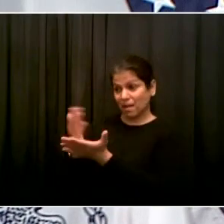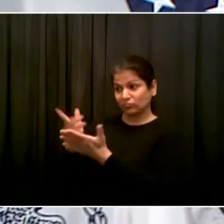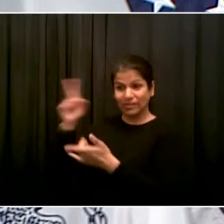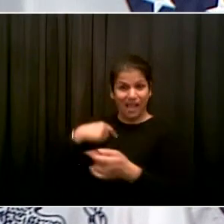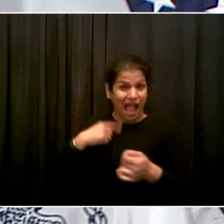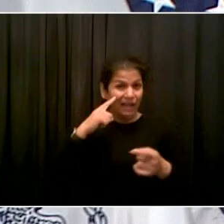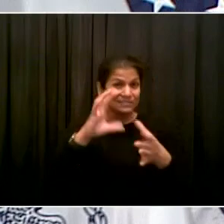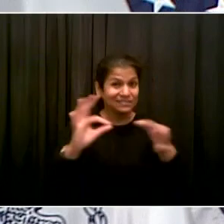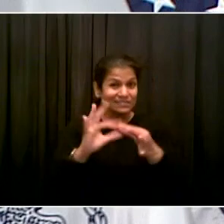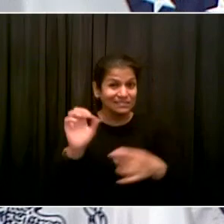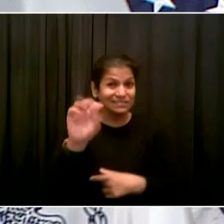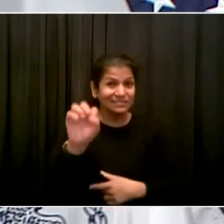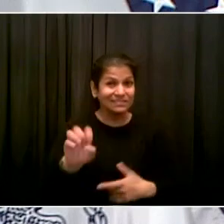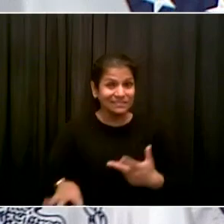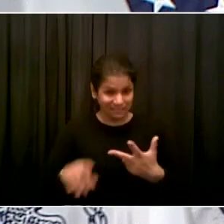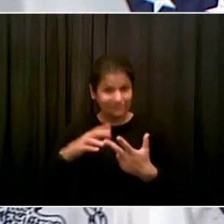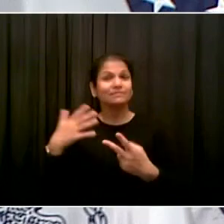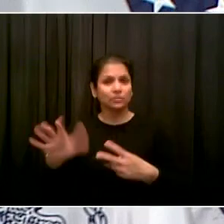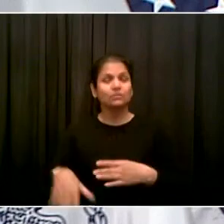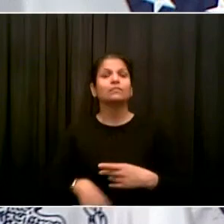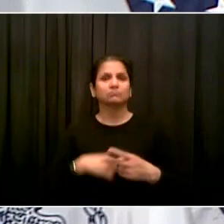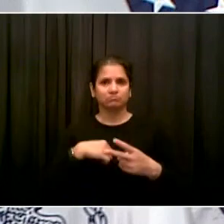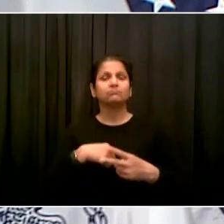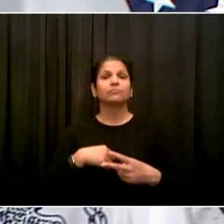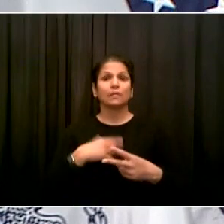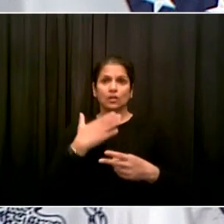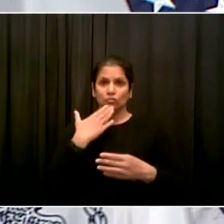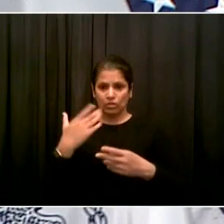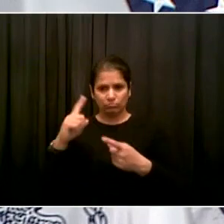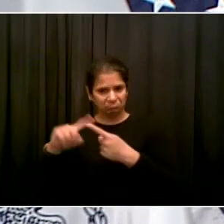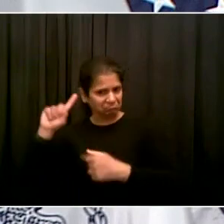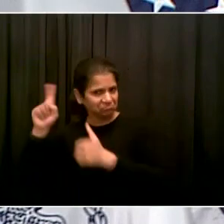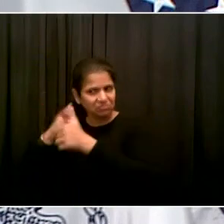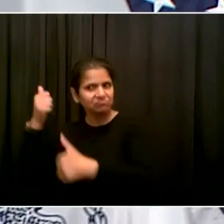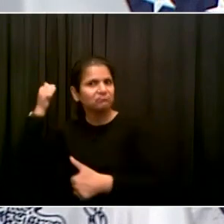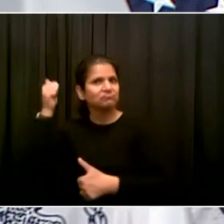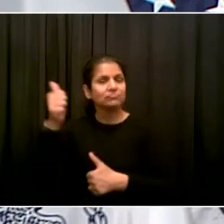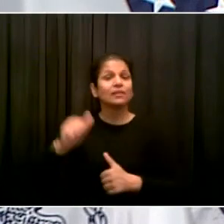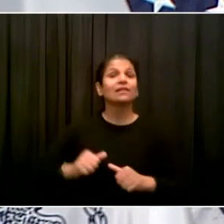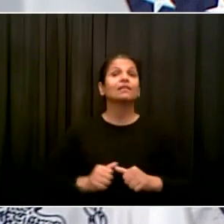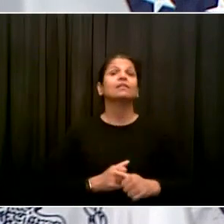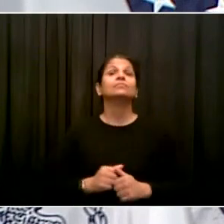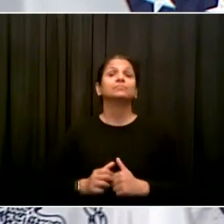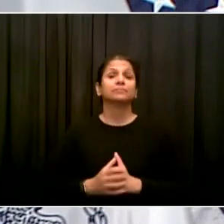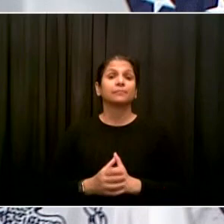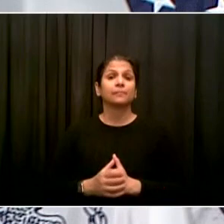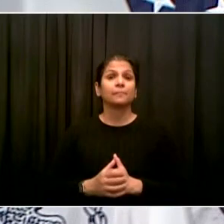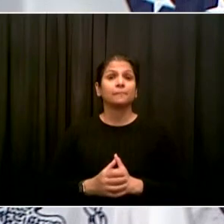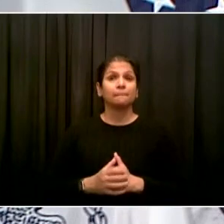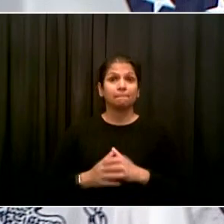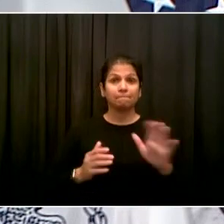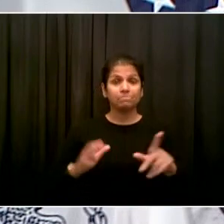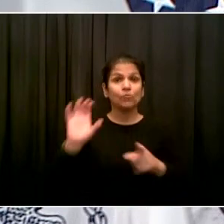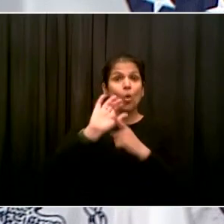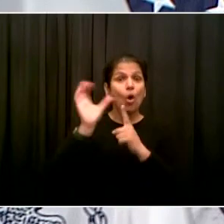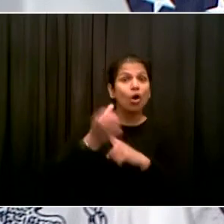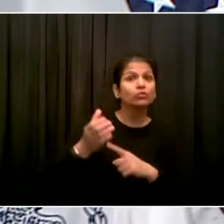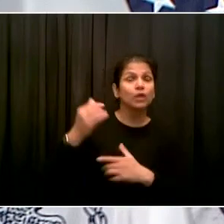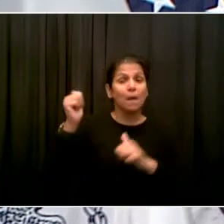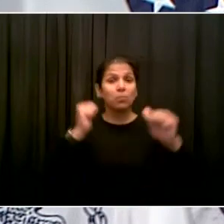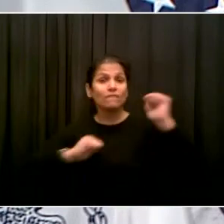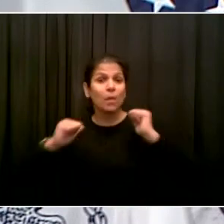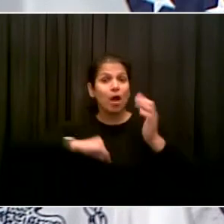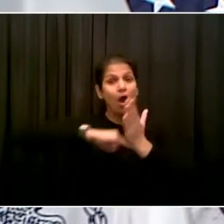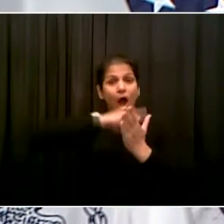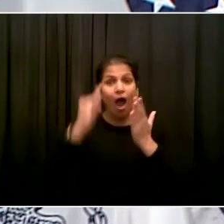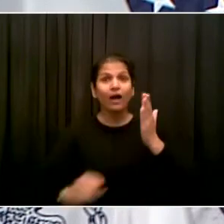vaccination levels going up and up and up. Very good news seeing our cultural institutions come back, our live performances come back, a